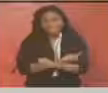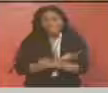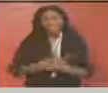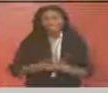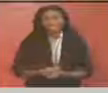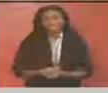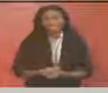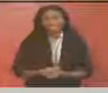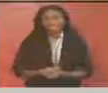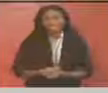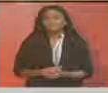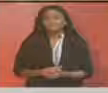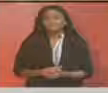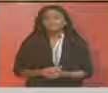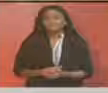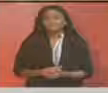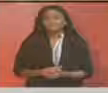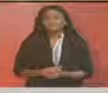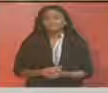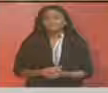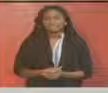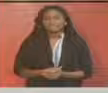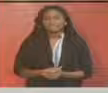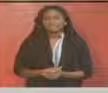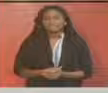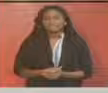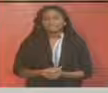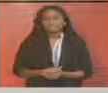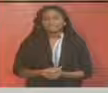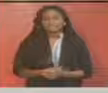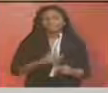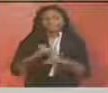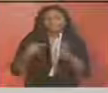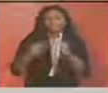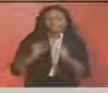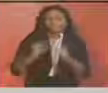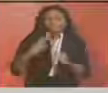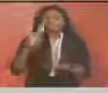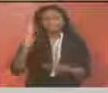tried and proven method of using